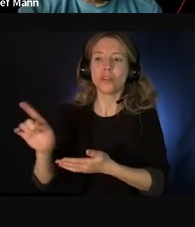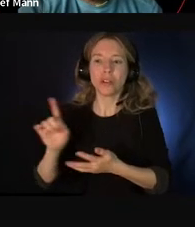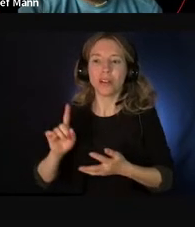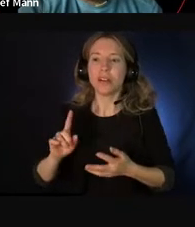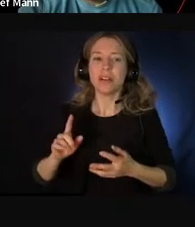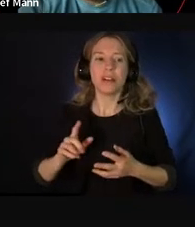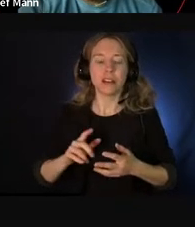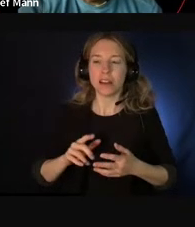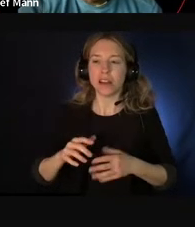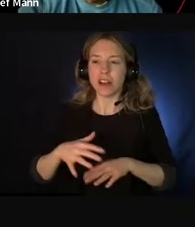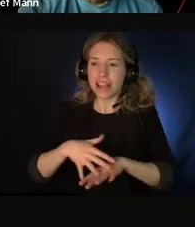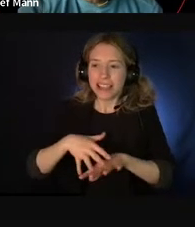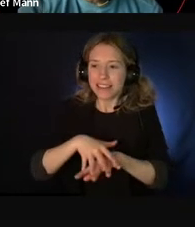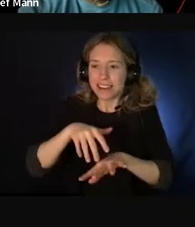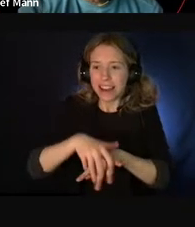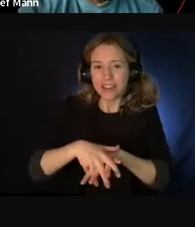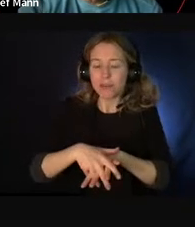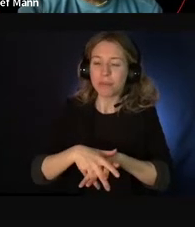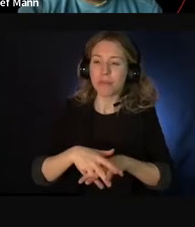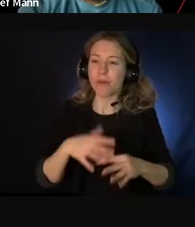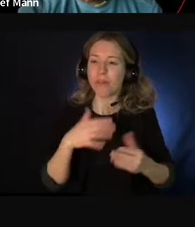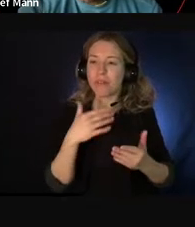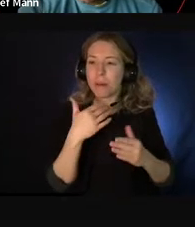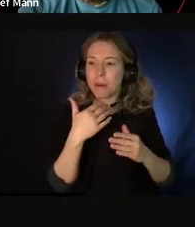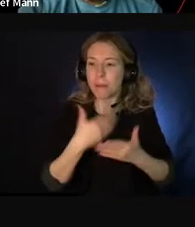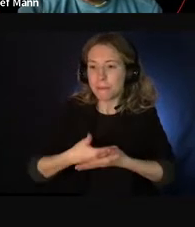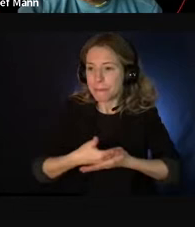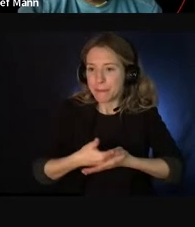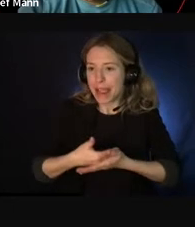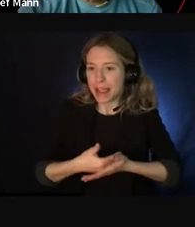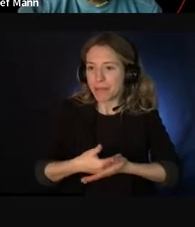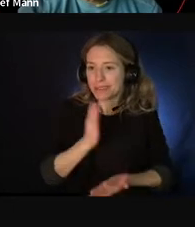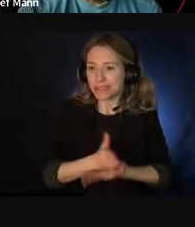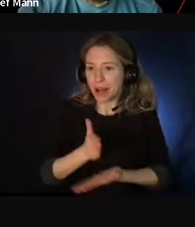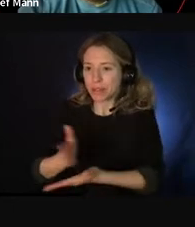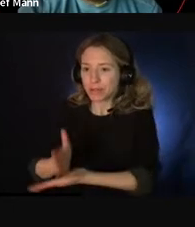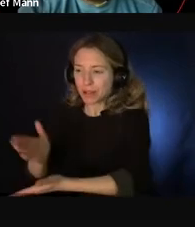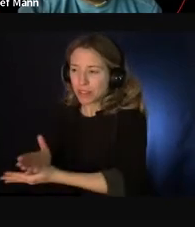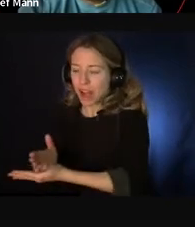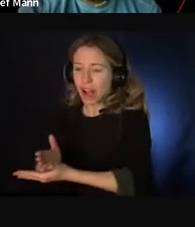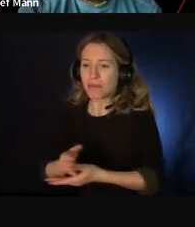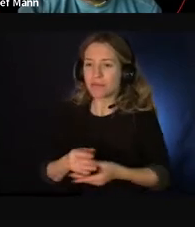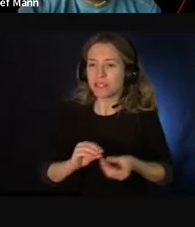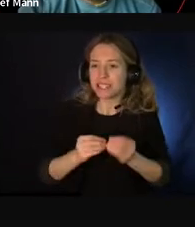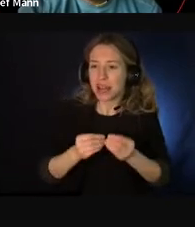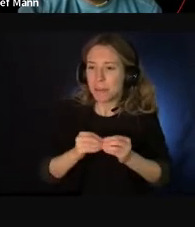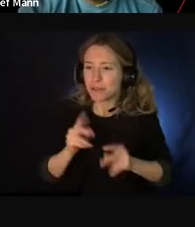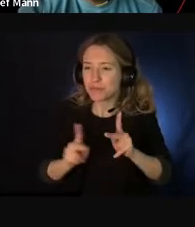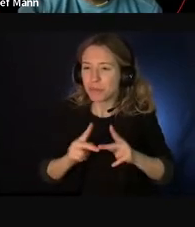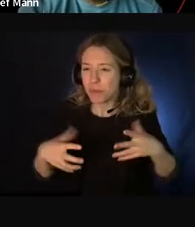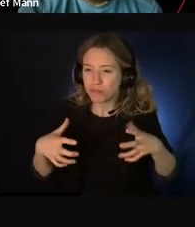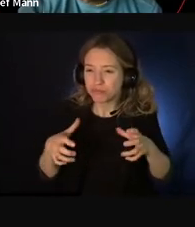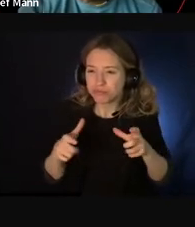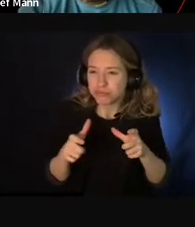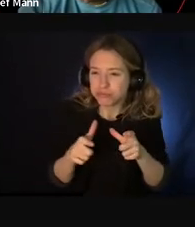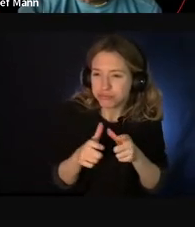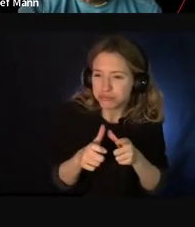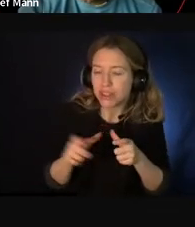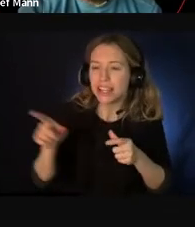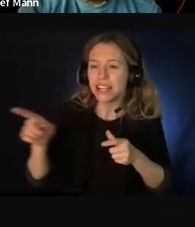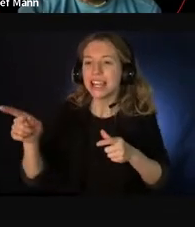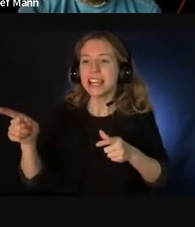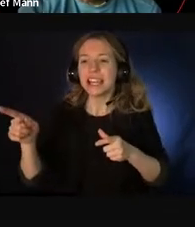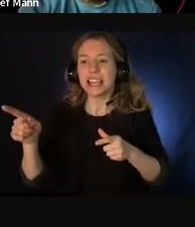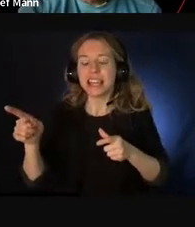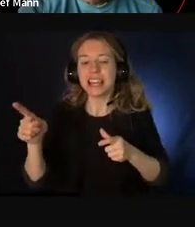that he had played a part in, and spent the rest of his life trying to reverse the effects of his work